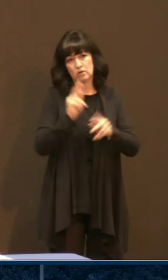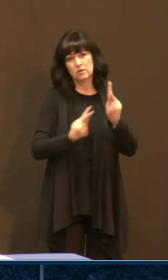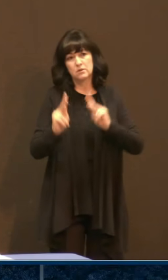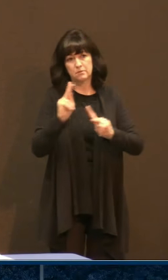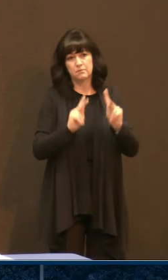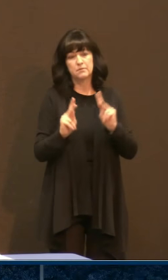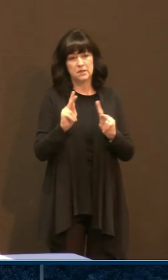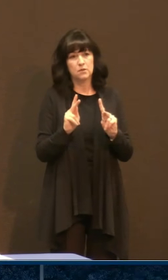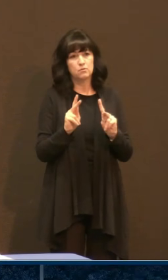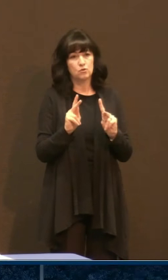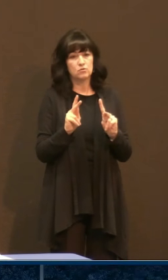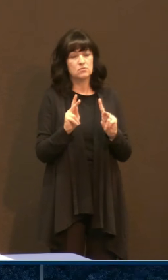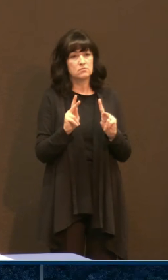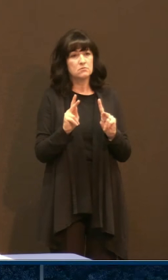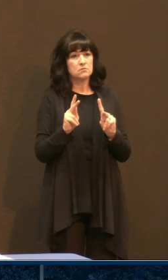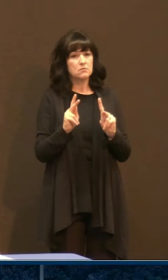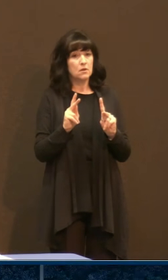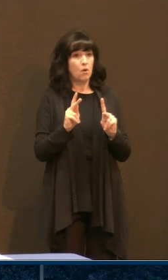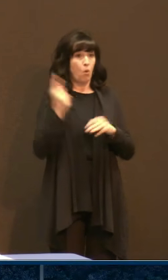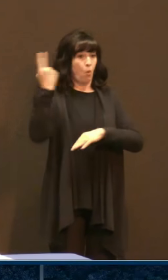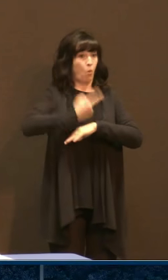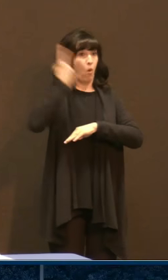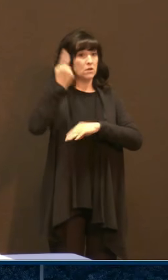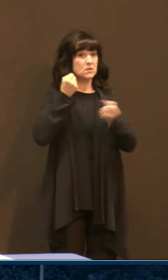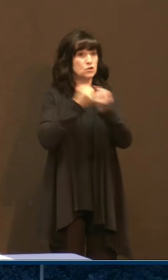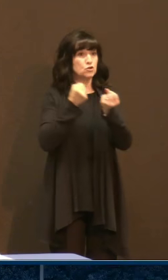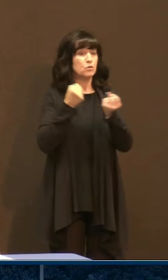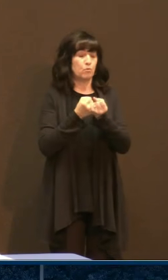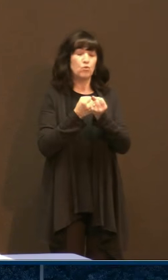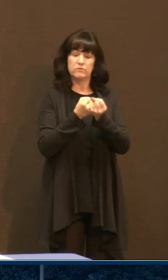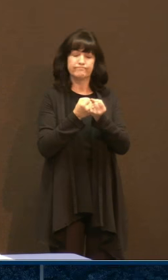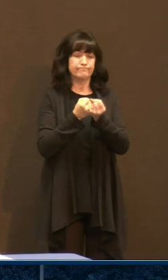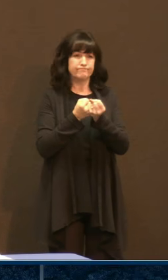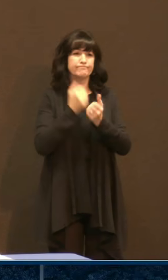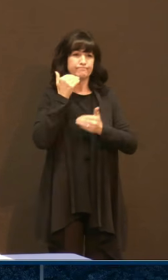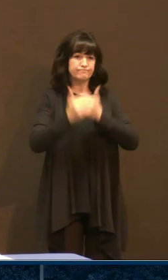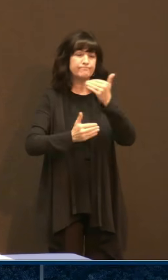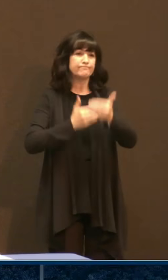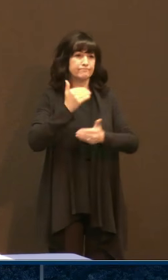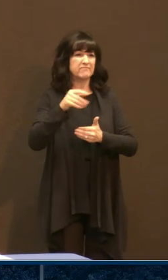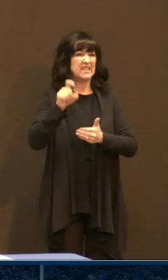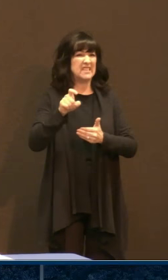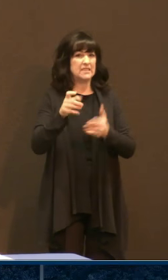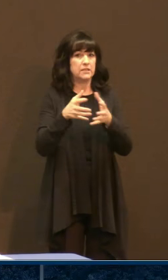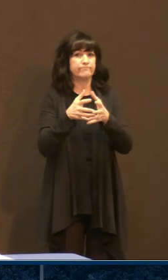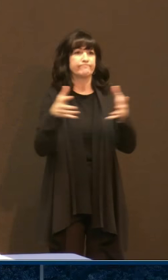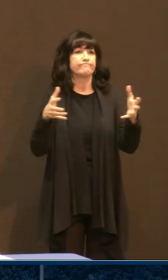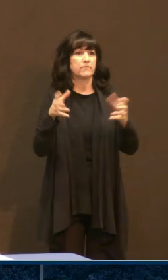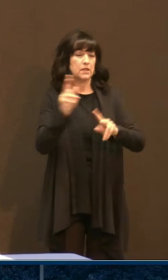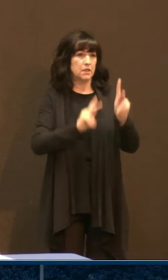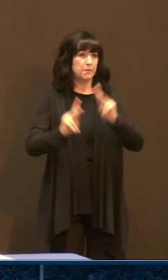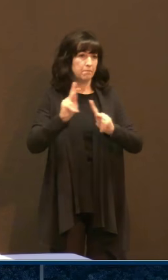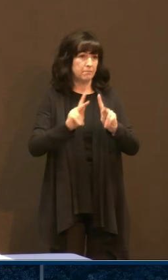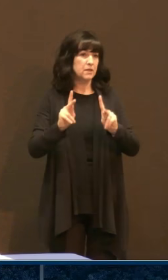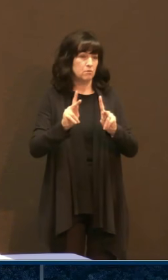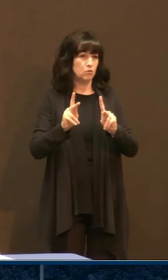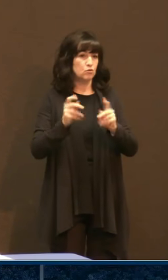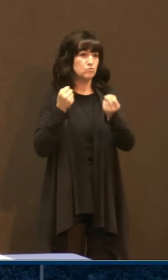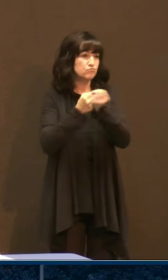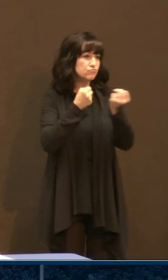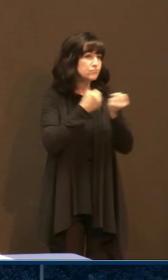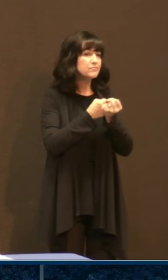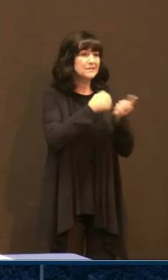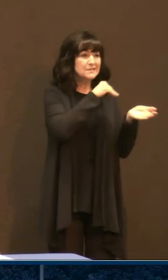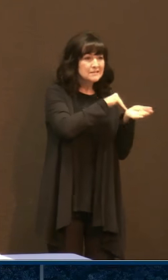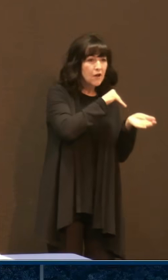that is able to support this. This is going to take a larger task force with the medical communities, primary care